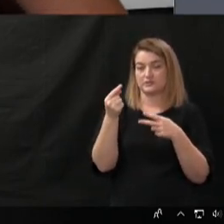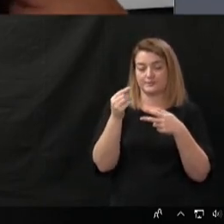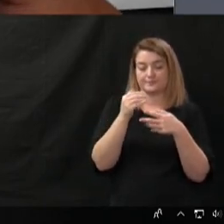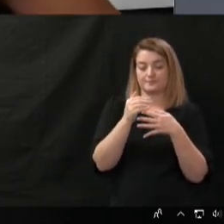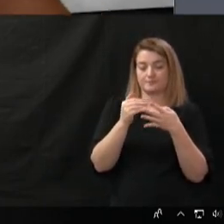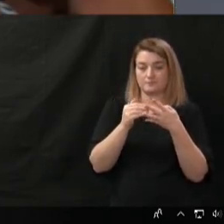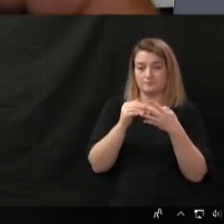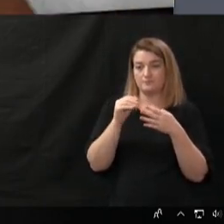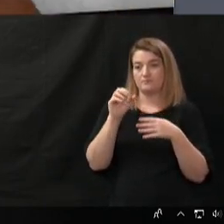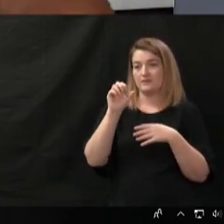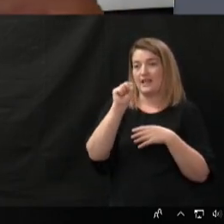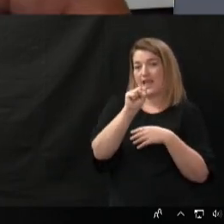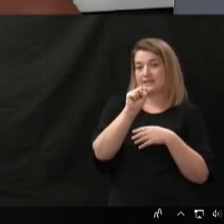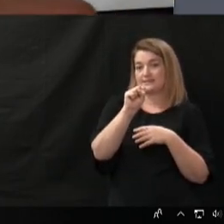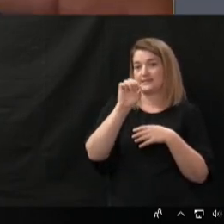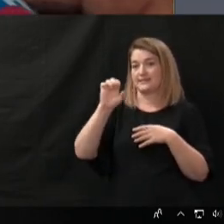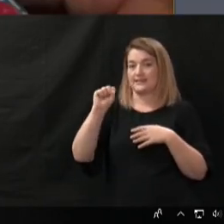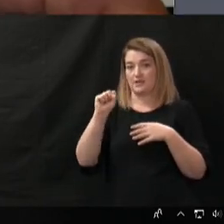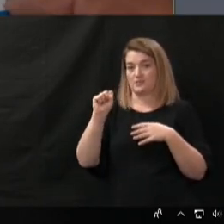s, and es.